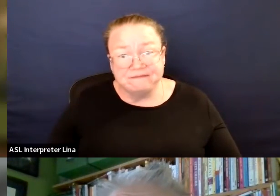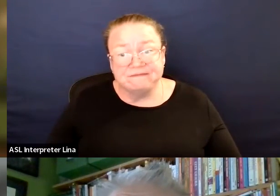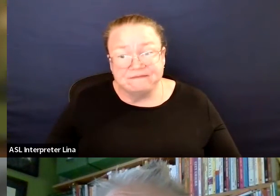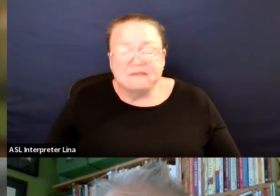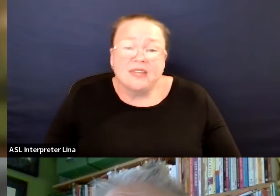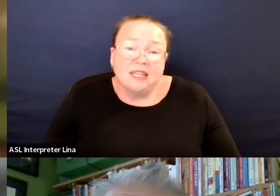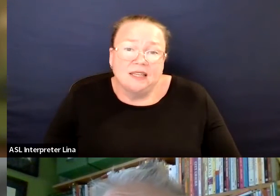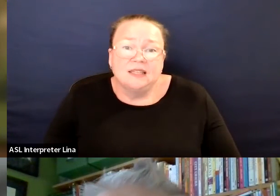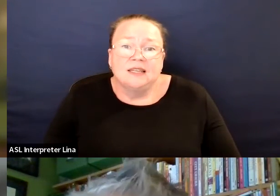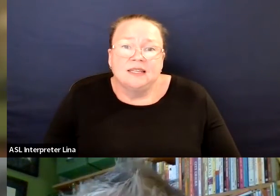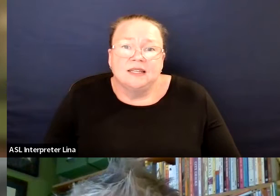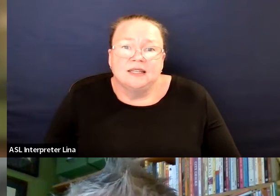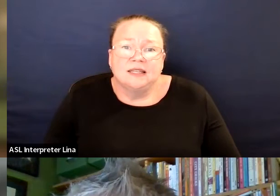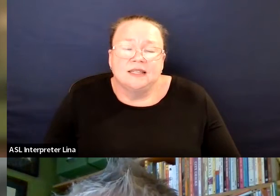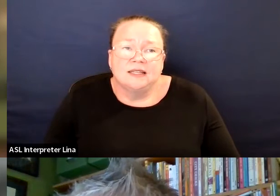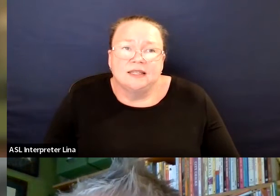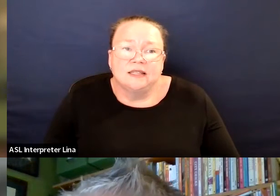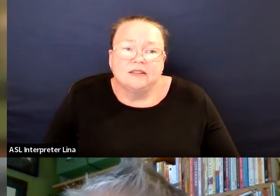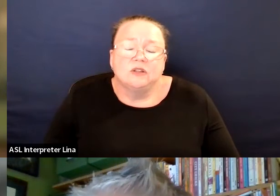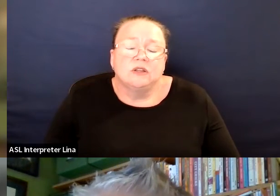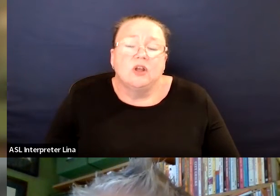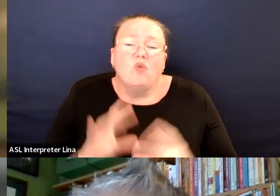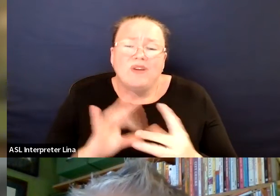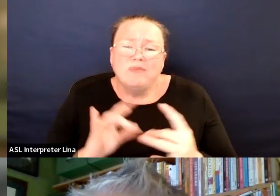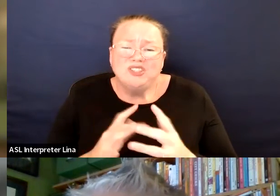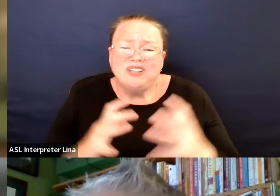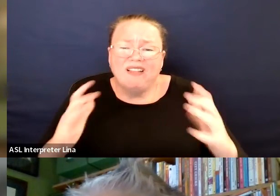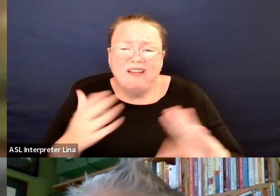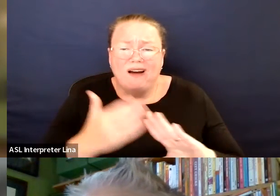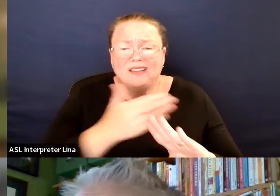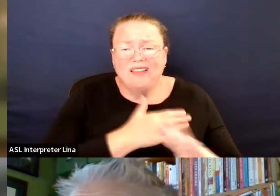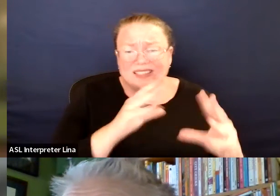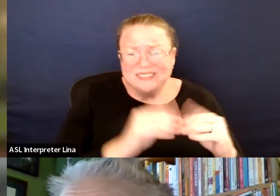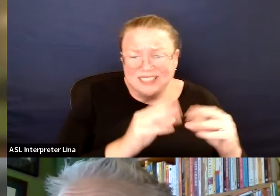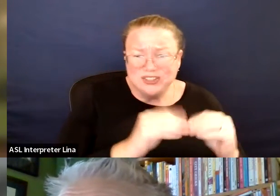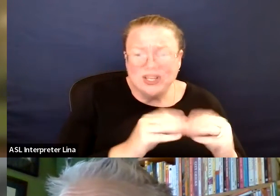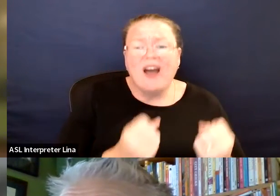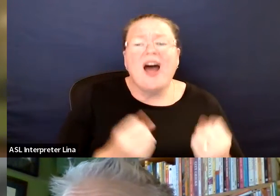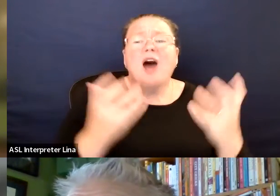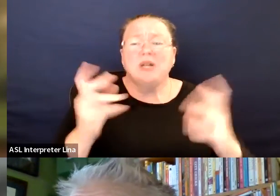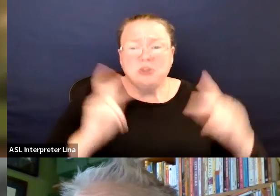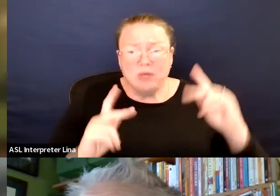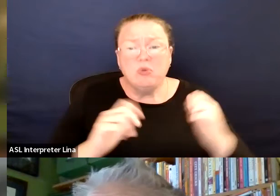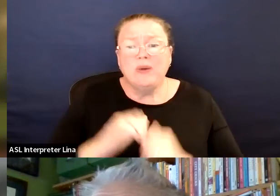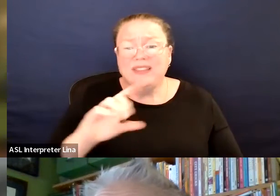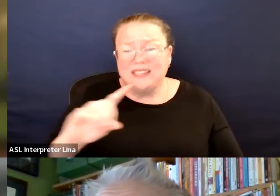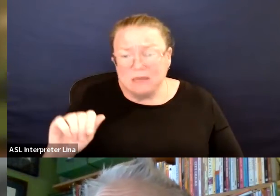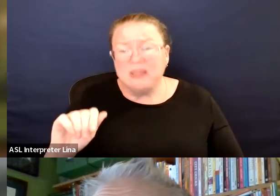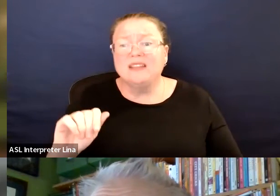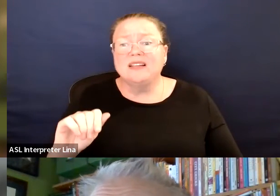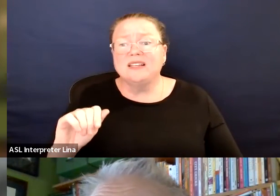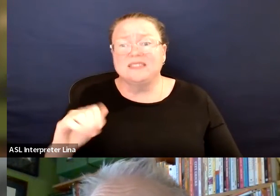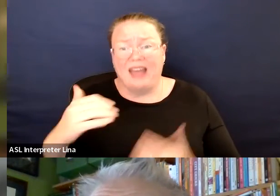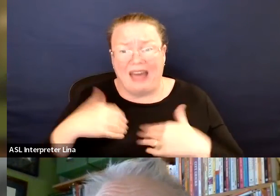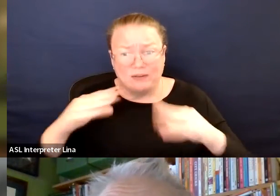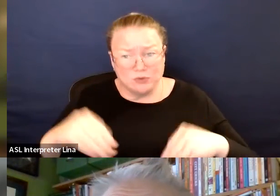I mean, we talked so much in the previous session about how much people with disabilities had to give with their